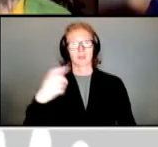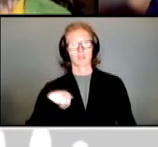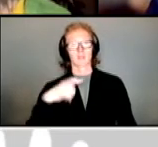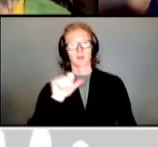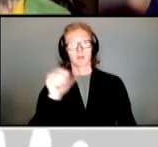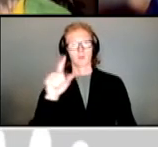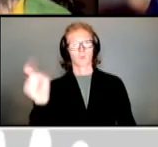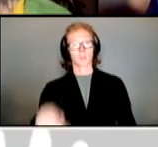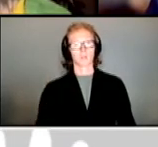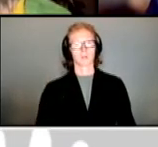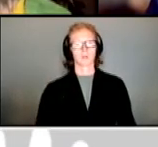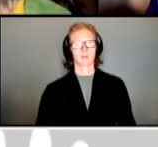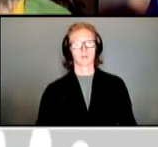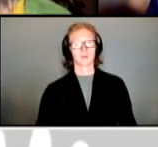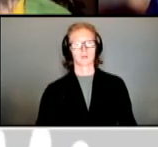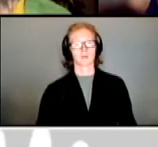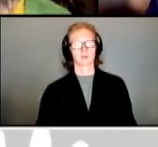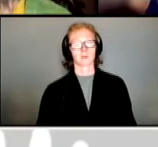You have a hand up?